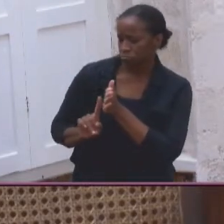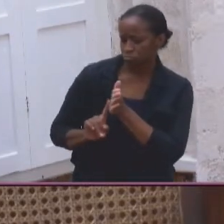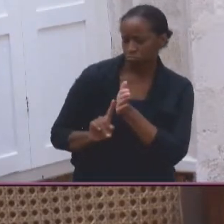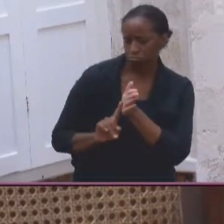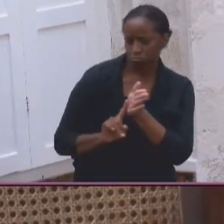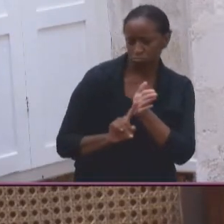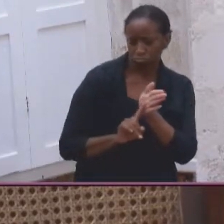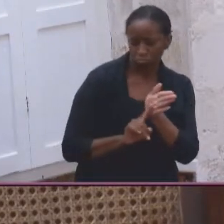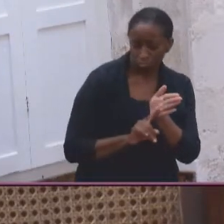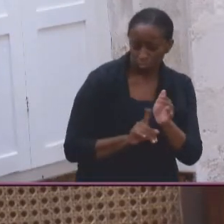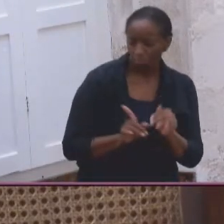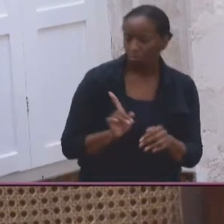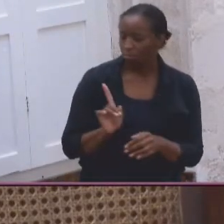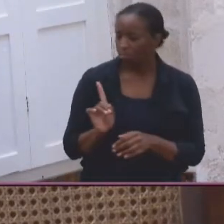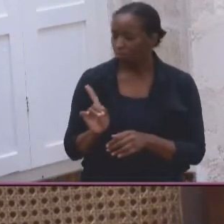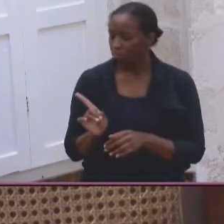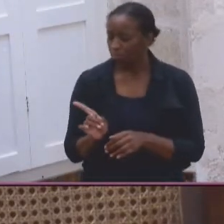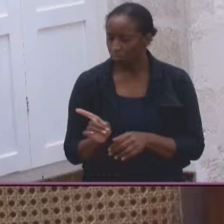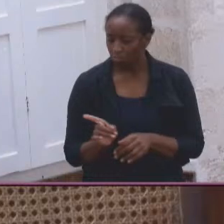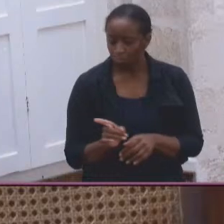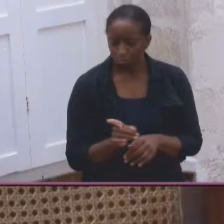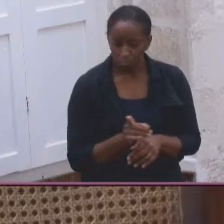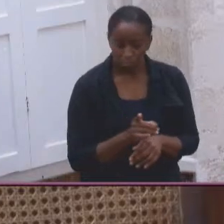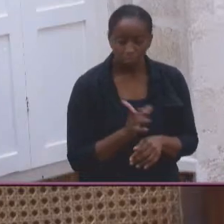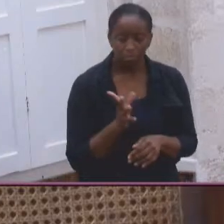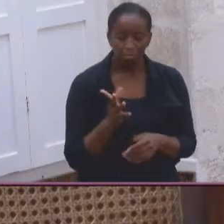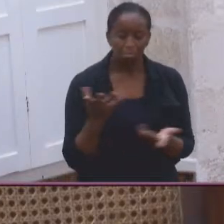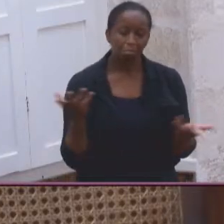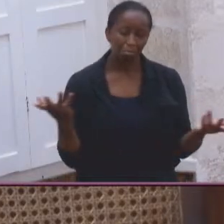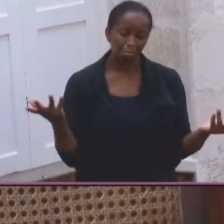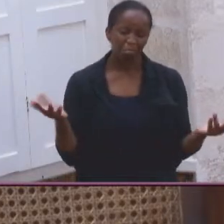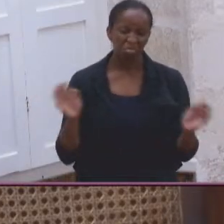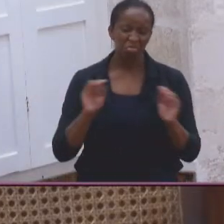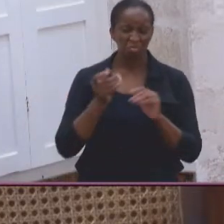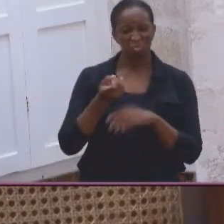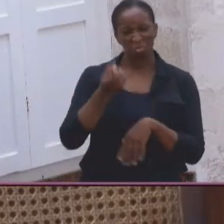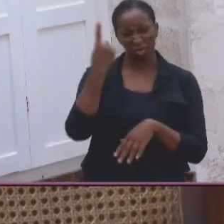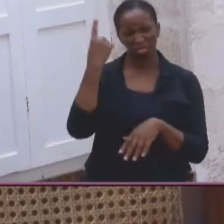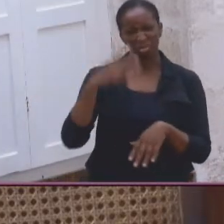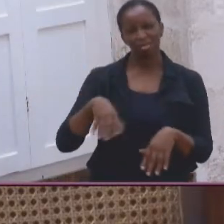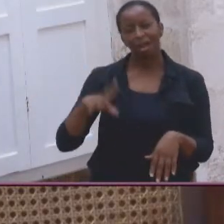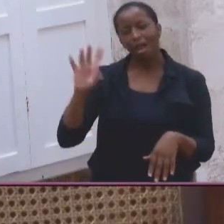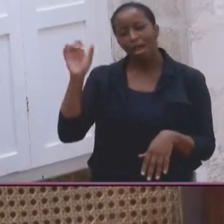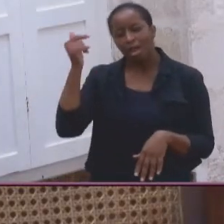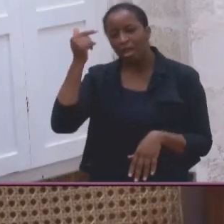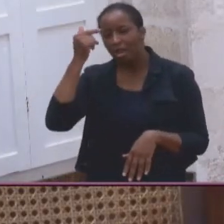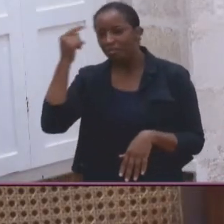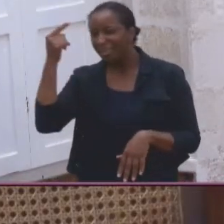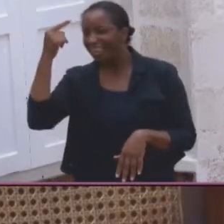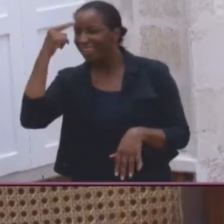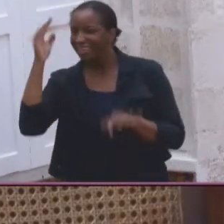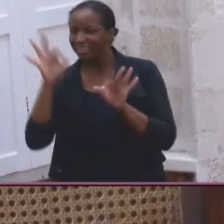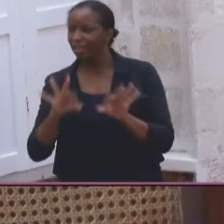to focus on, sir. I assume I will be right in saying that. That's what they have chosen to focus on.